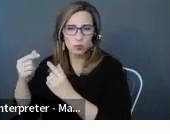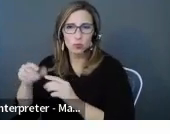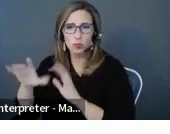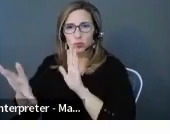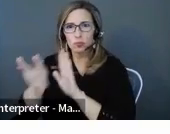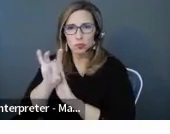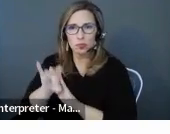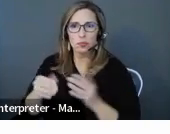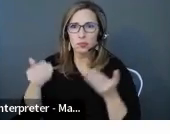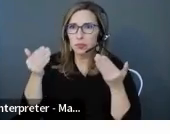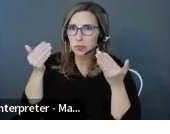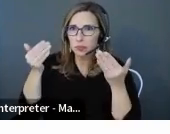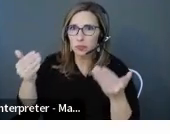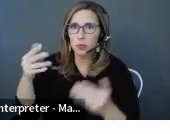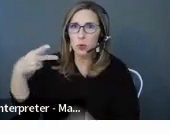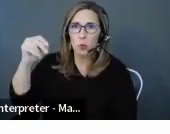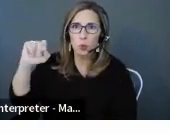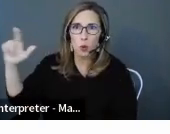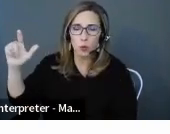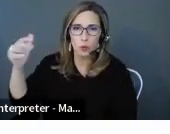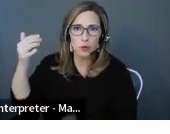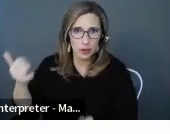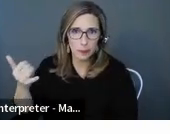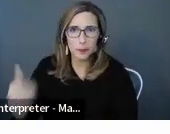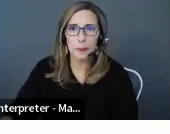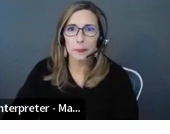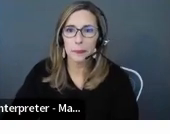So you should all be able to access the poll right now.